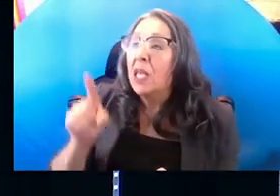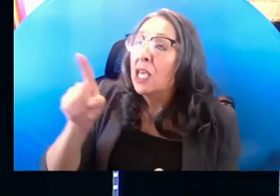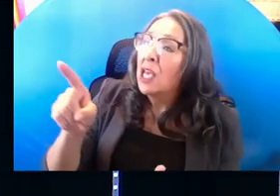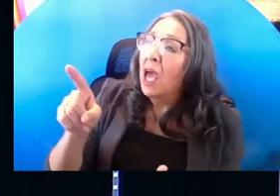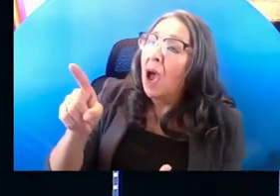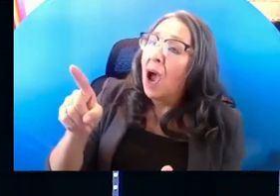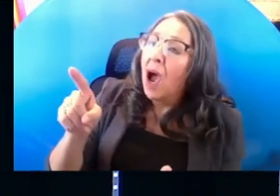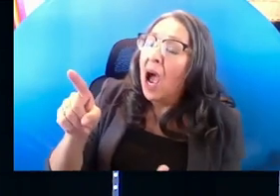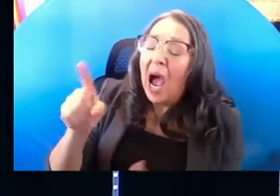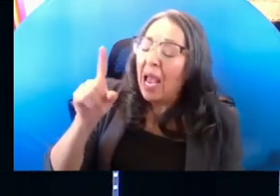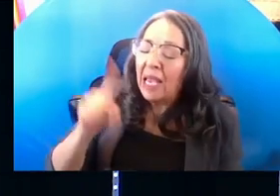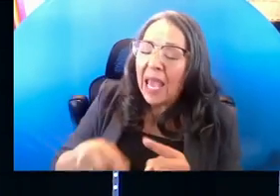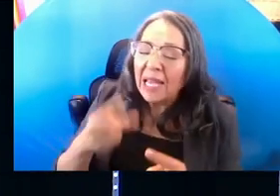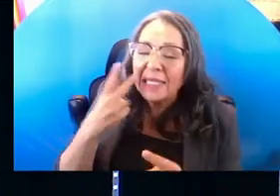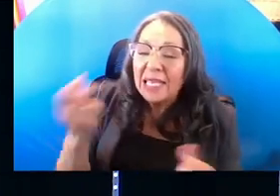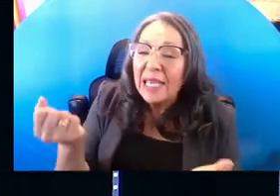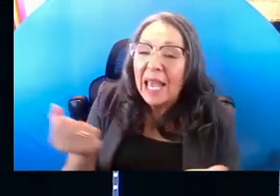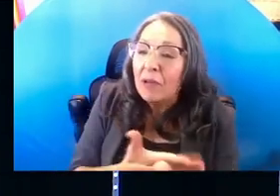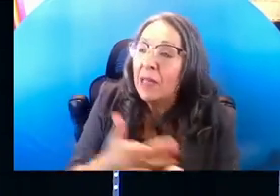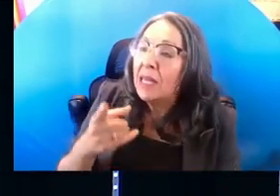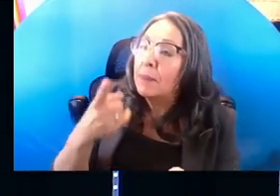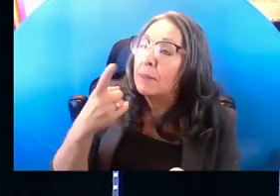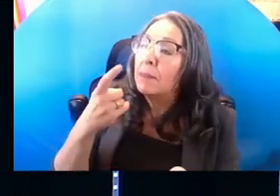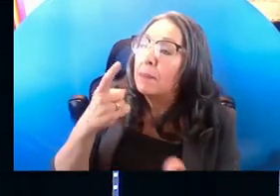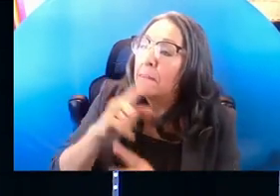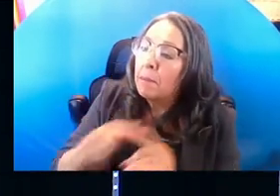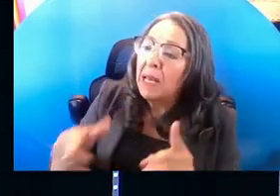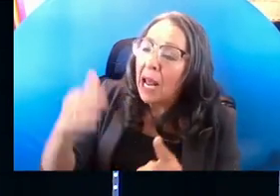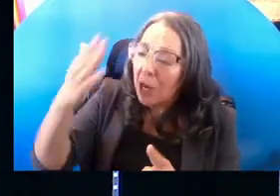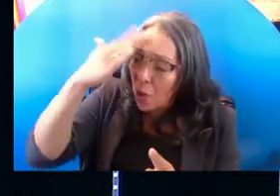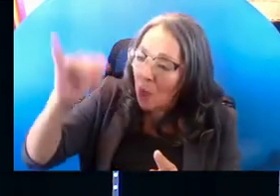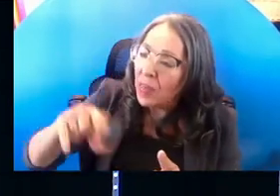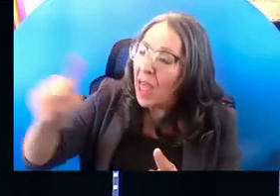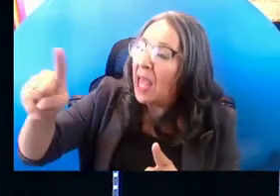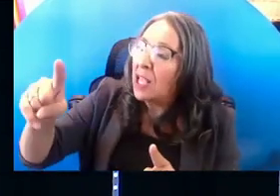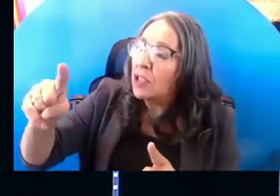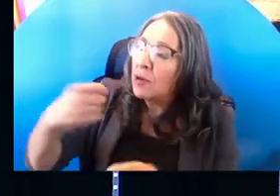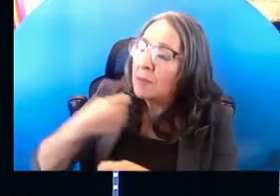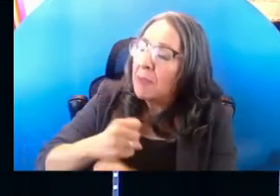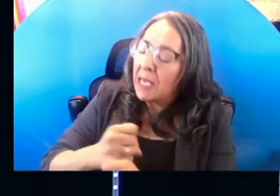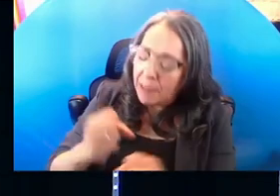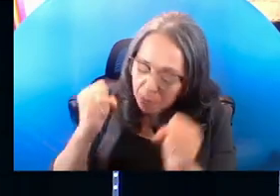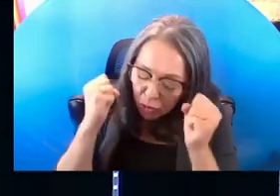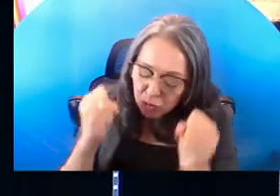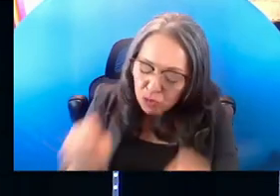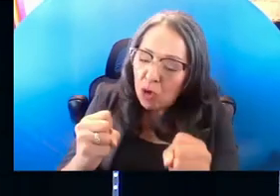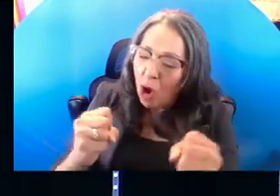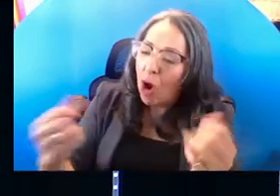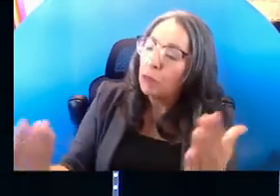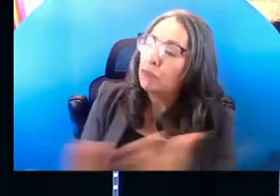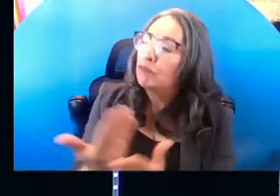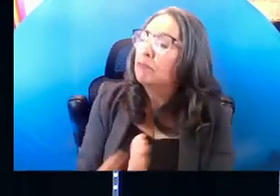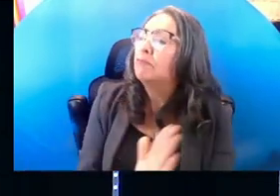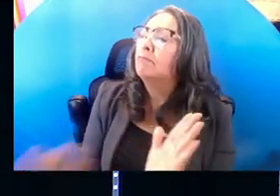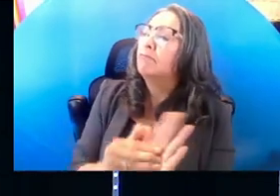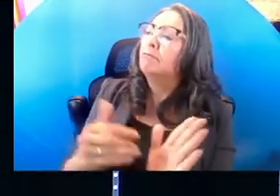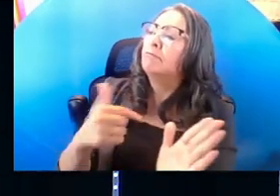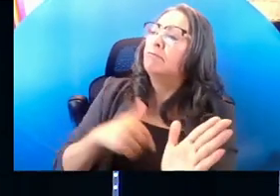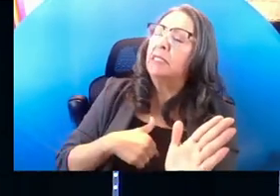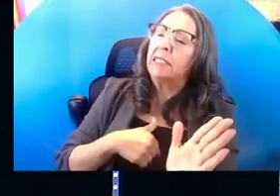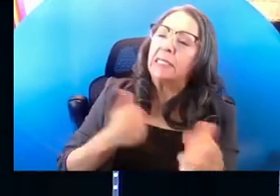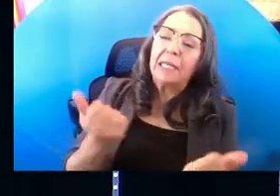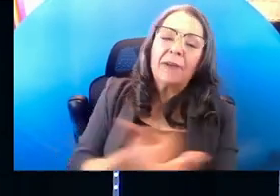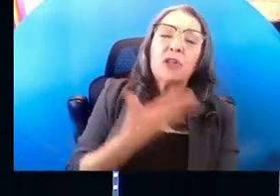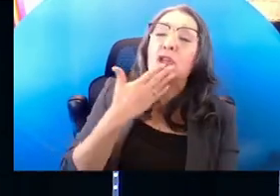here than I can see. God, you're strengthening me. God, you're building me. God, you're renewing me. God, you're doing all these good things. Even though